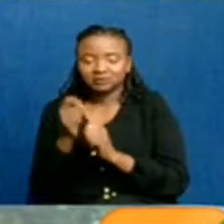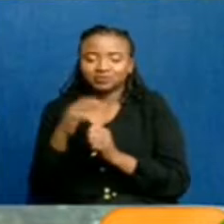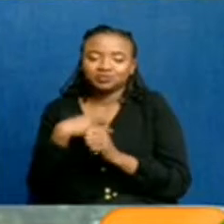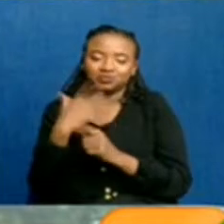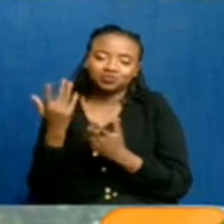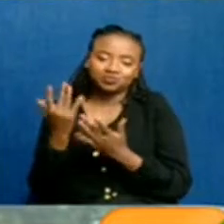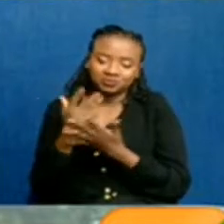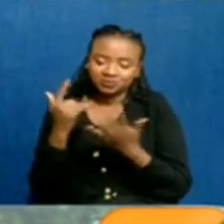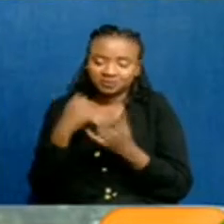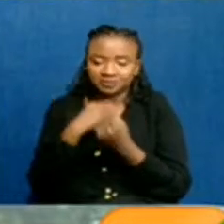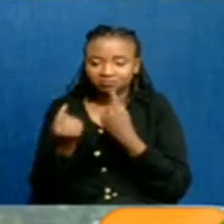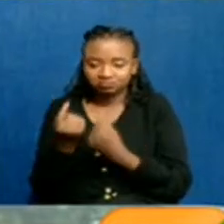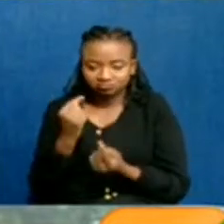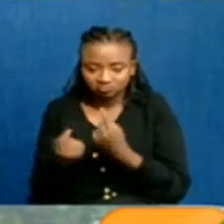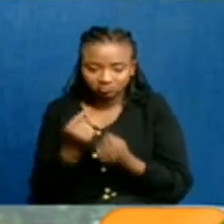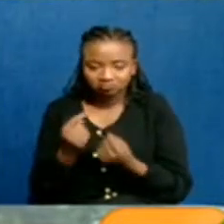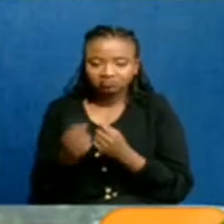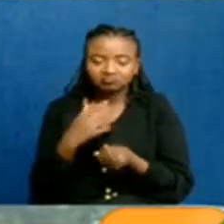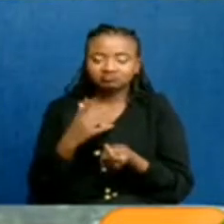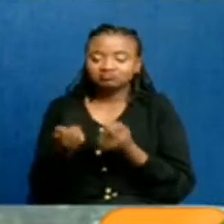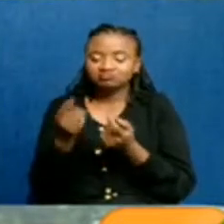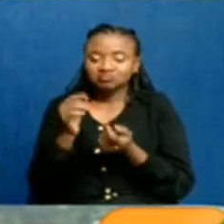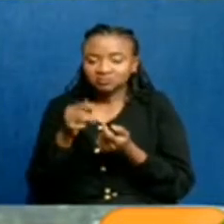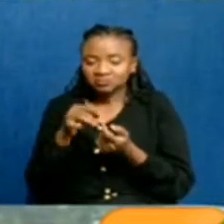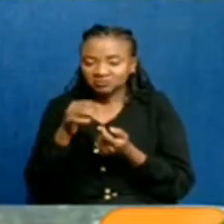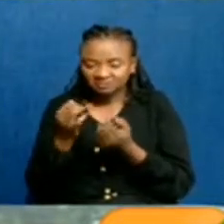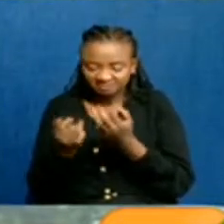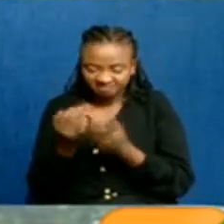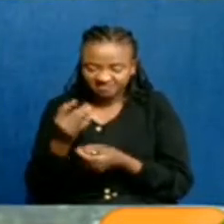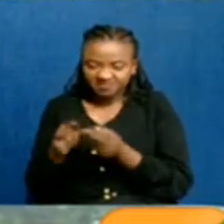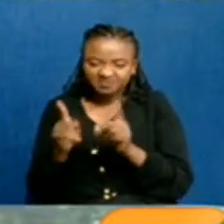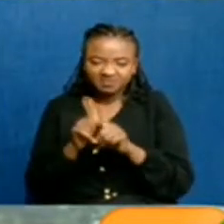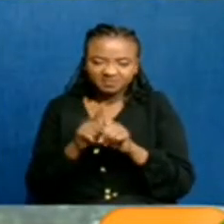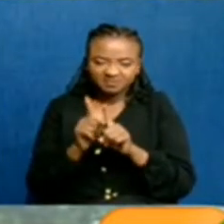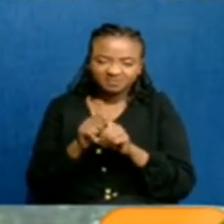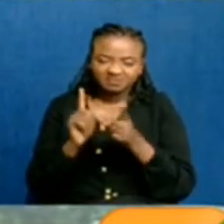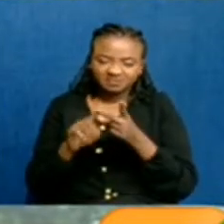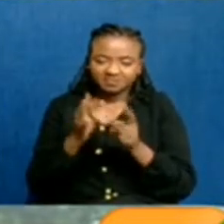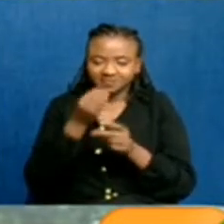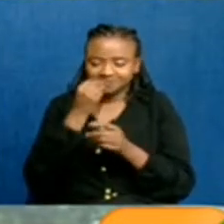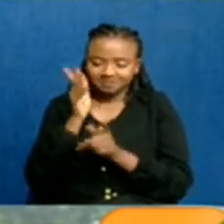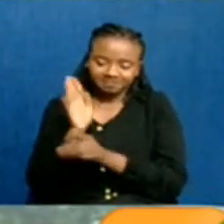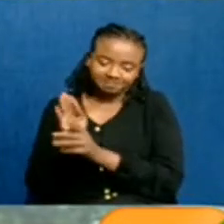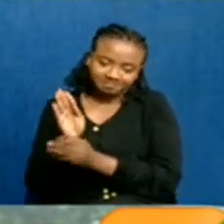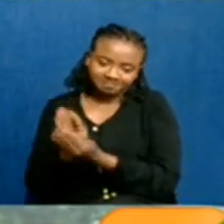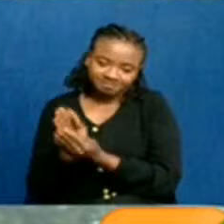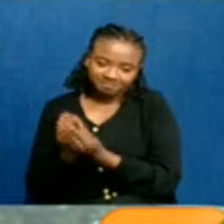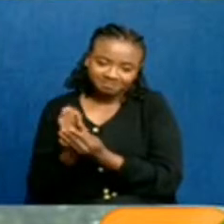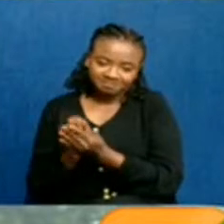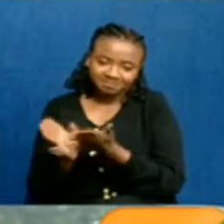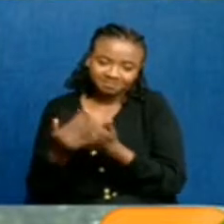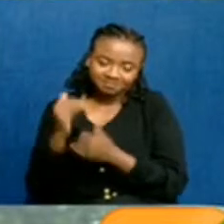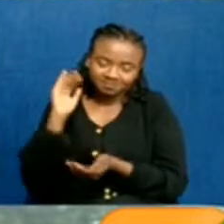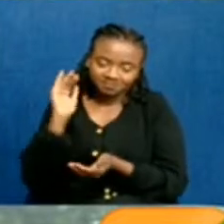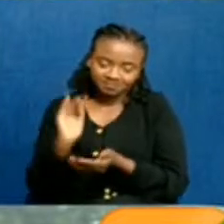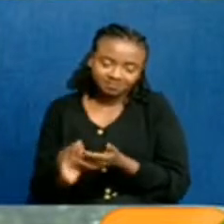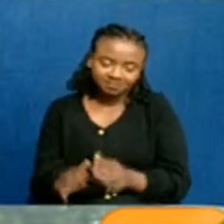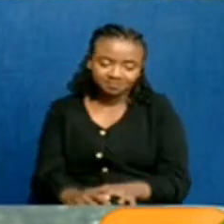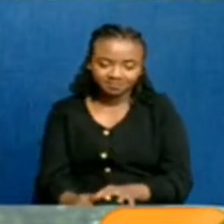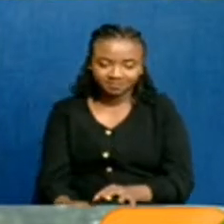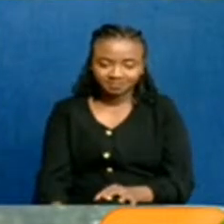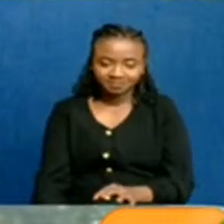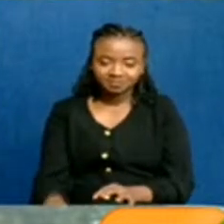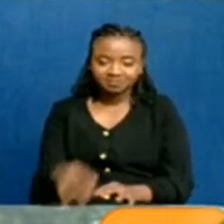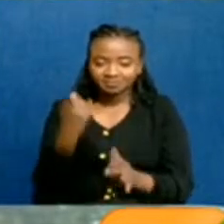biogas. The initiative is fueling kitchens and food dryers, helping to cut post-harvest losses.